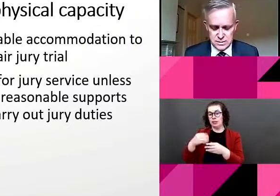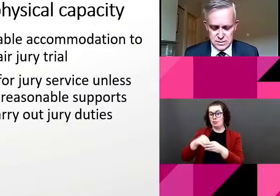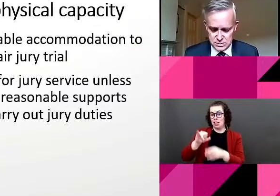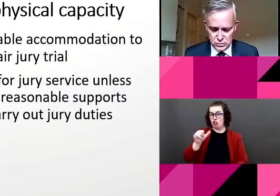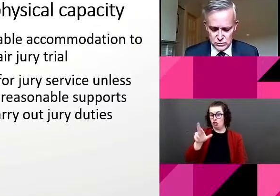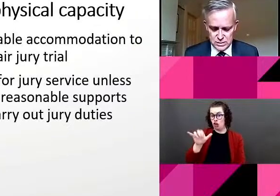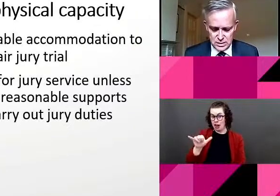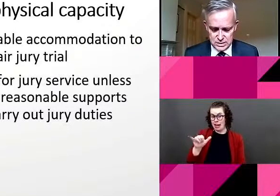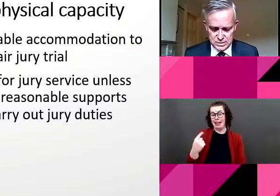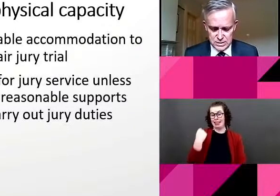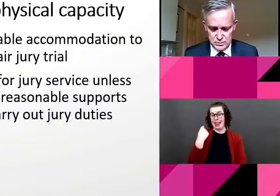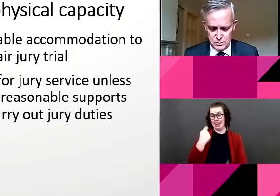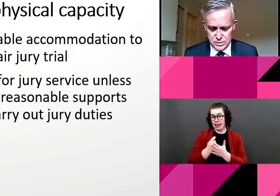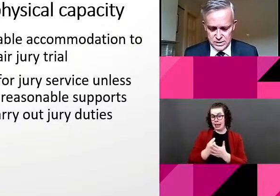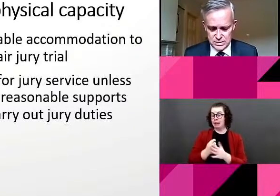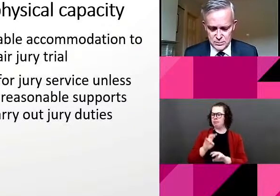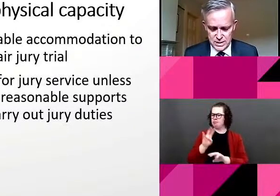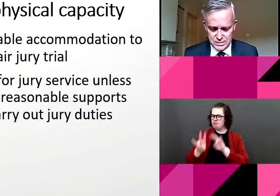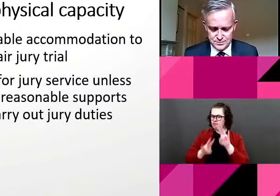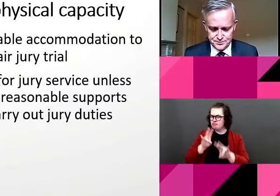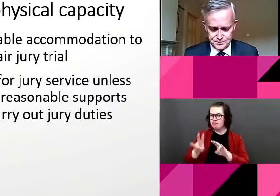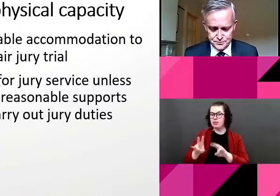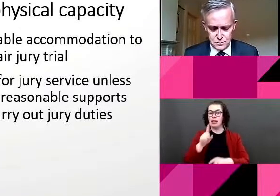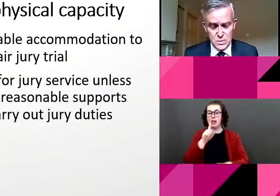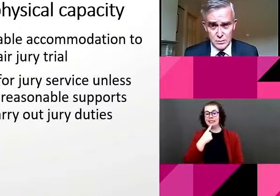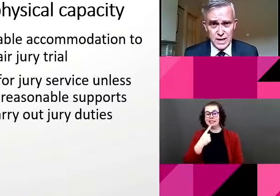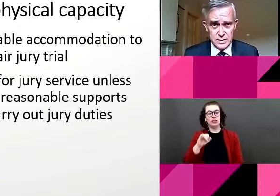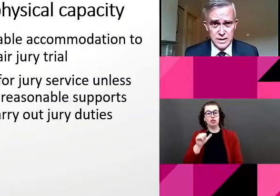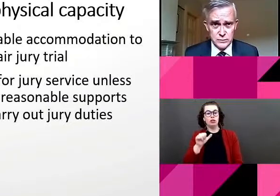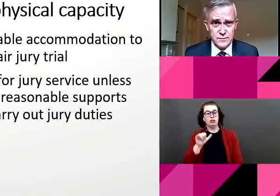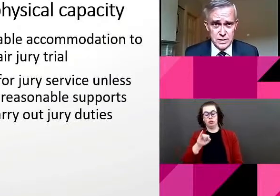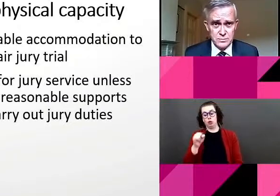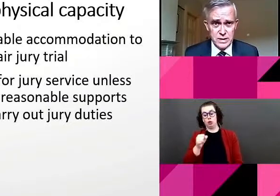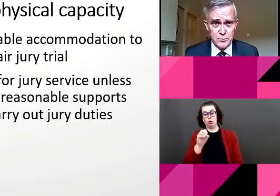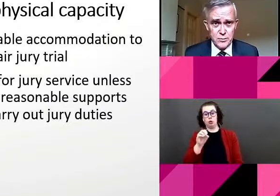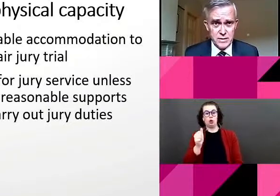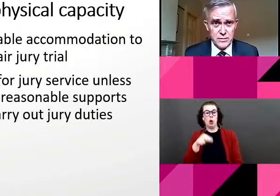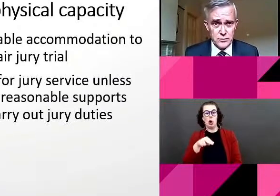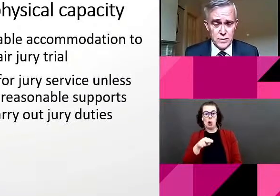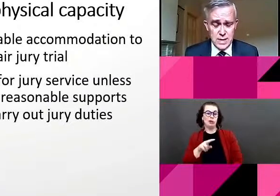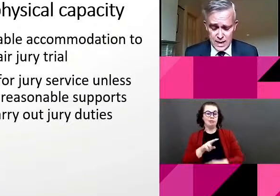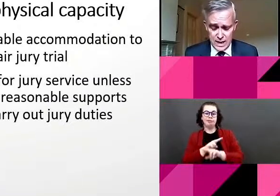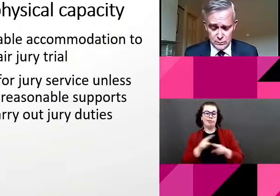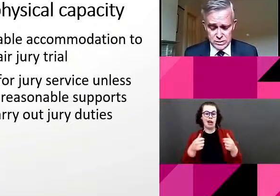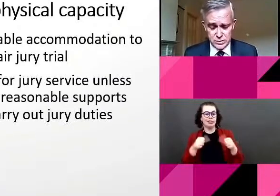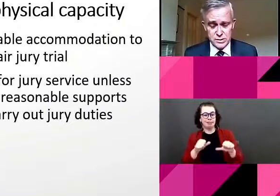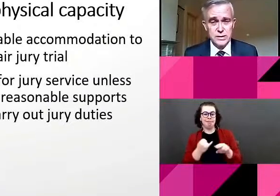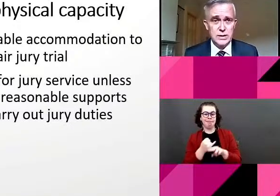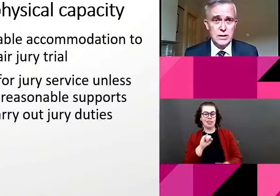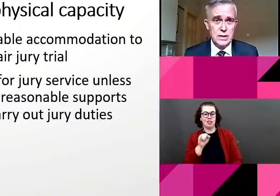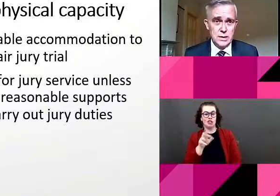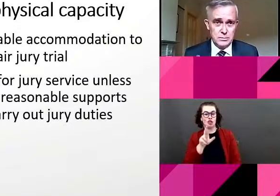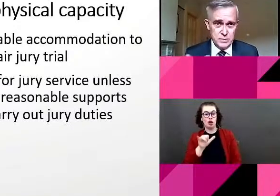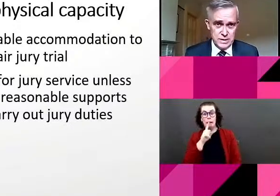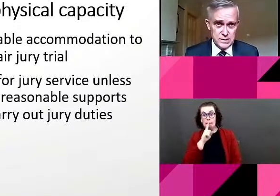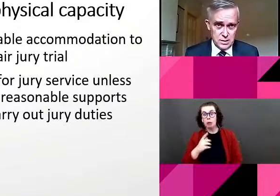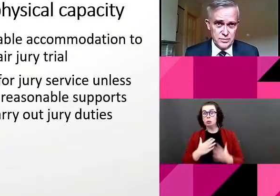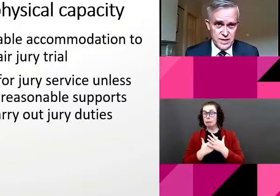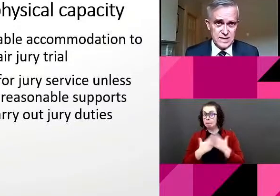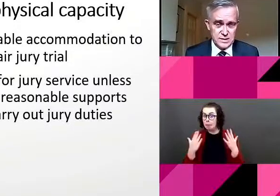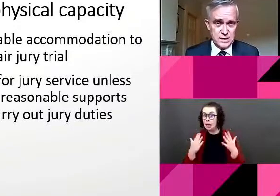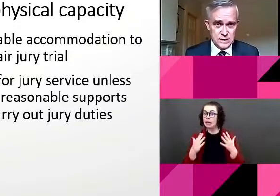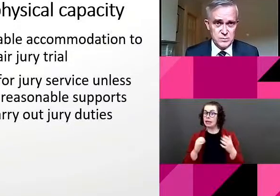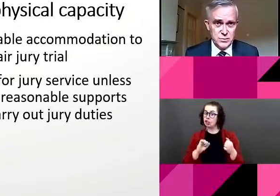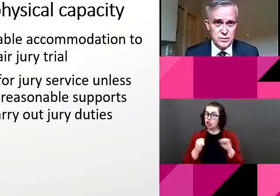that instance, Joan did not actually participate. But that, I think, was a very big breakthrough. And we certainly built